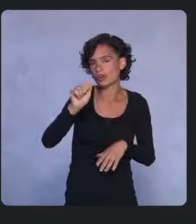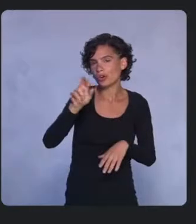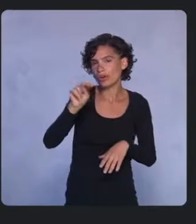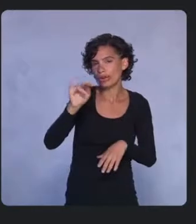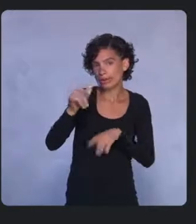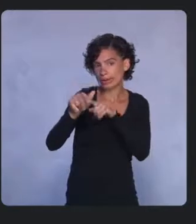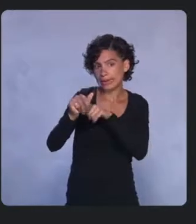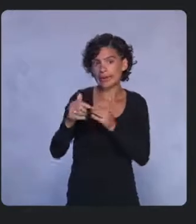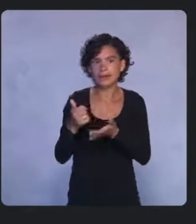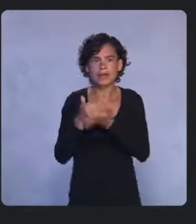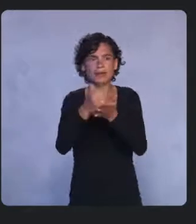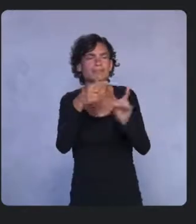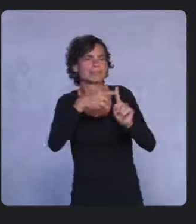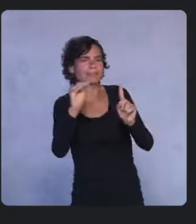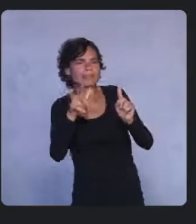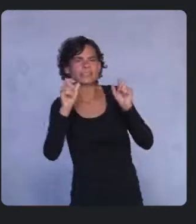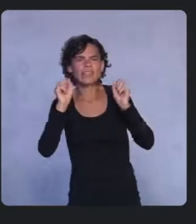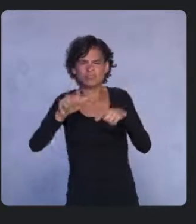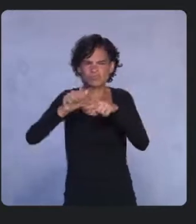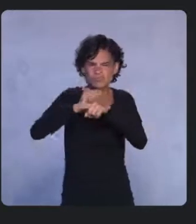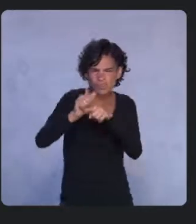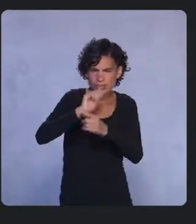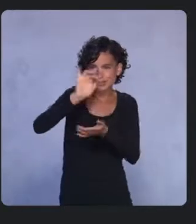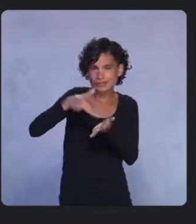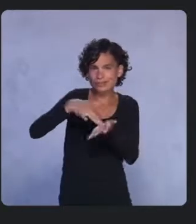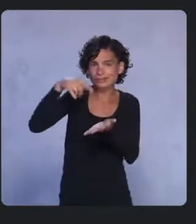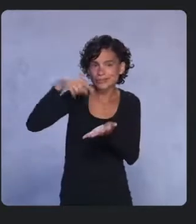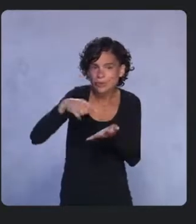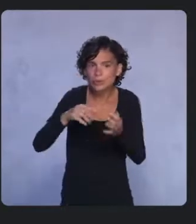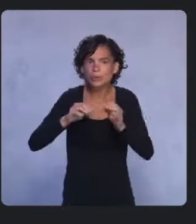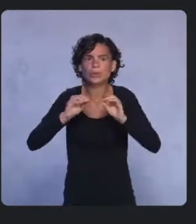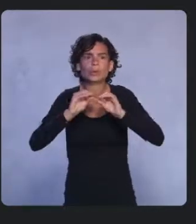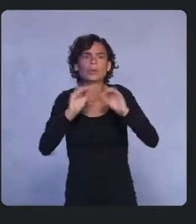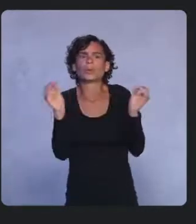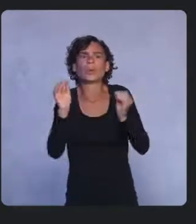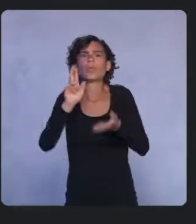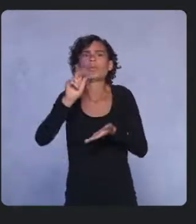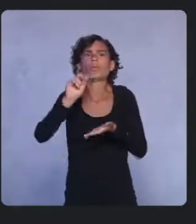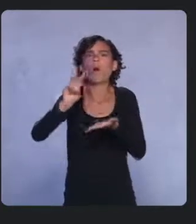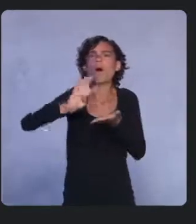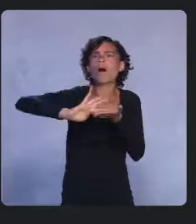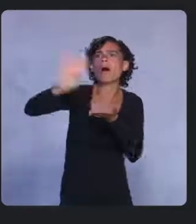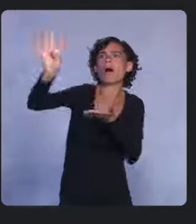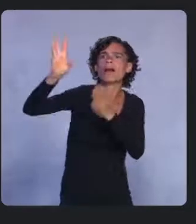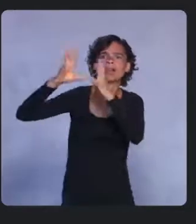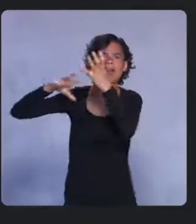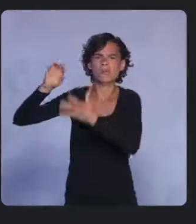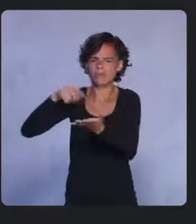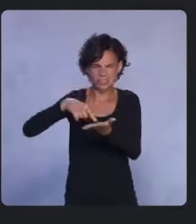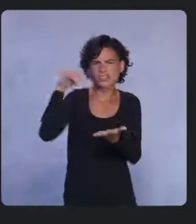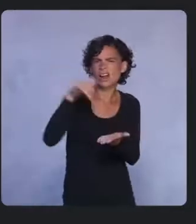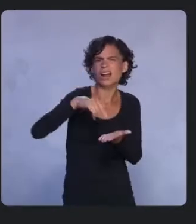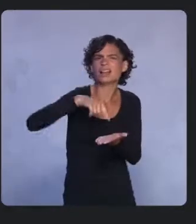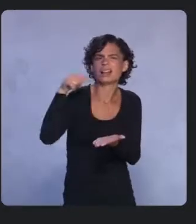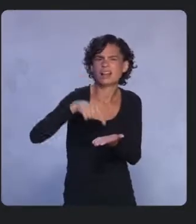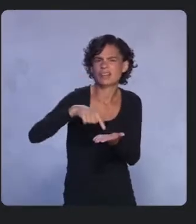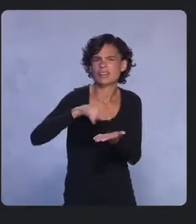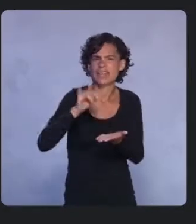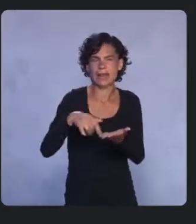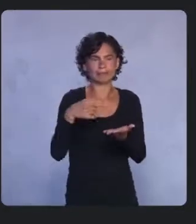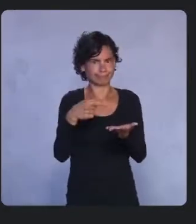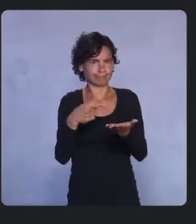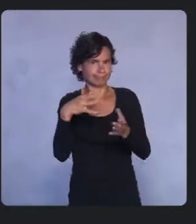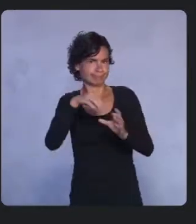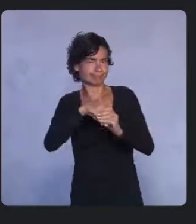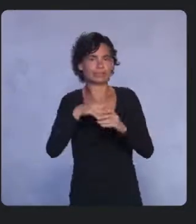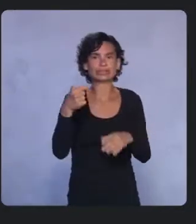trained centrally without any raw data leaving your device. And since building it into Gboard and Messages, we've saved people